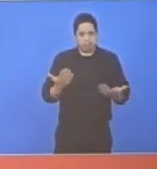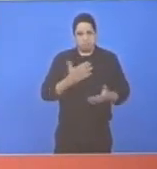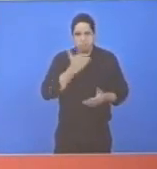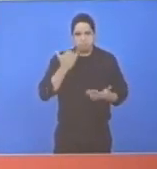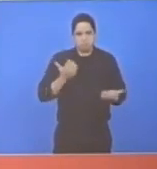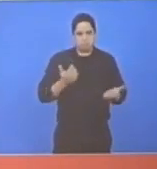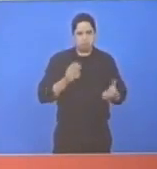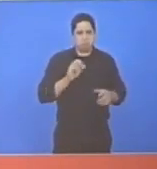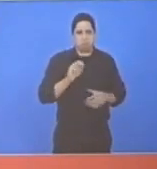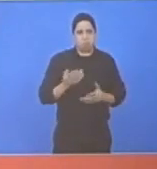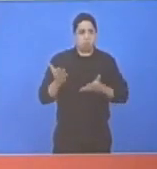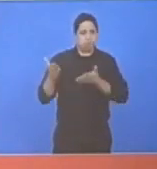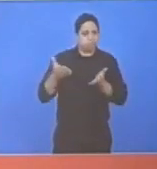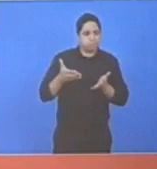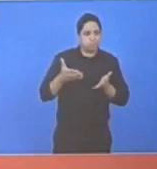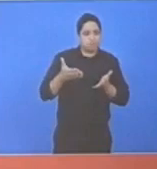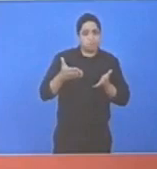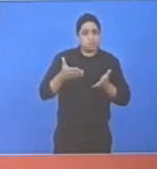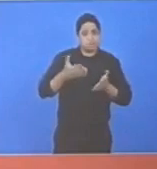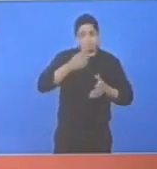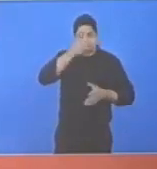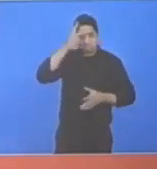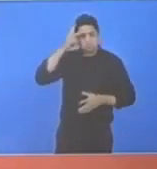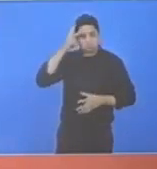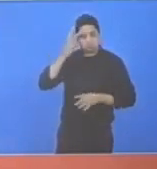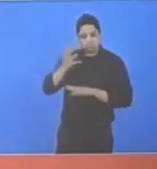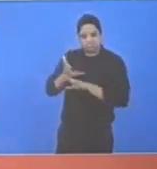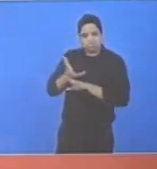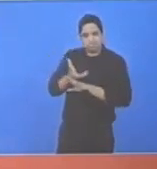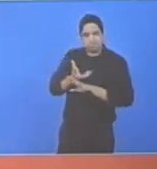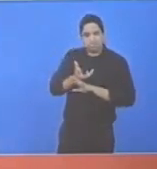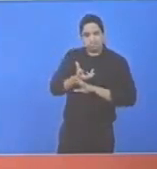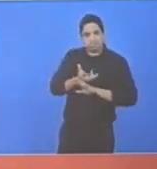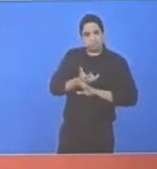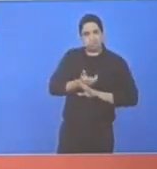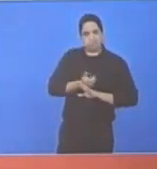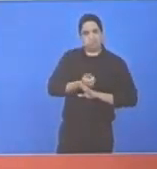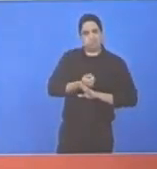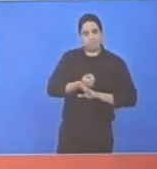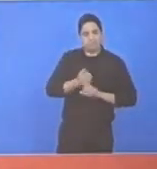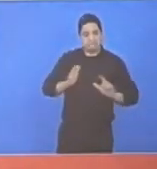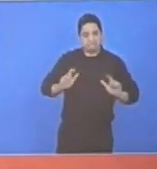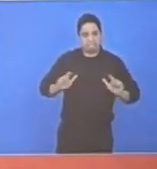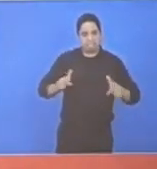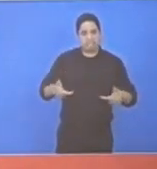Manure. As the death,